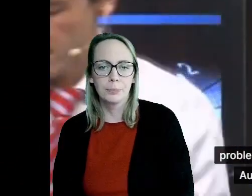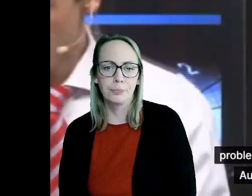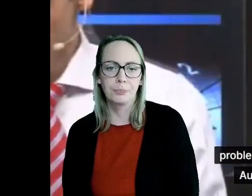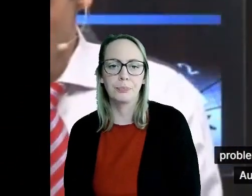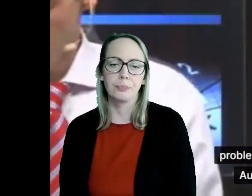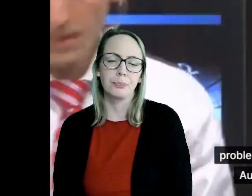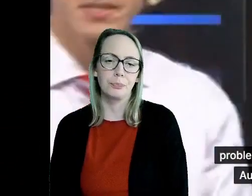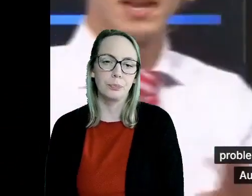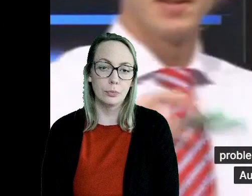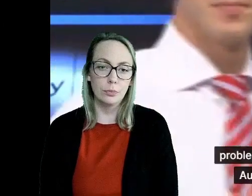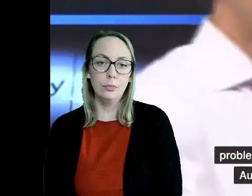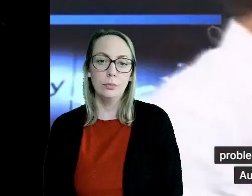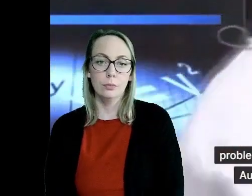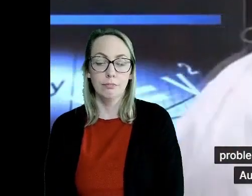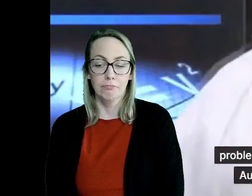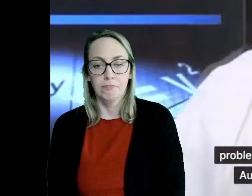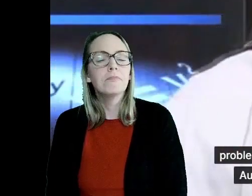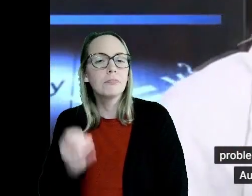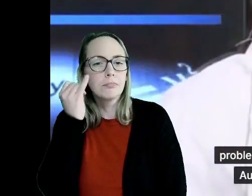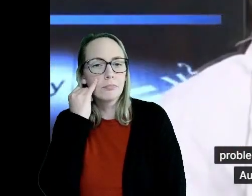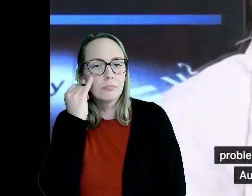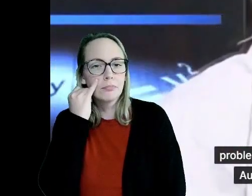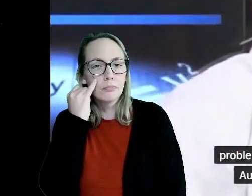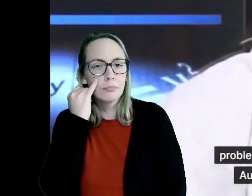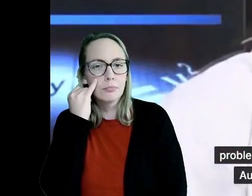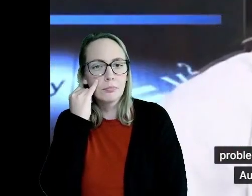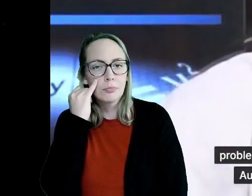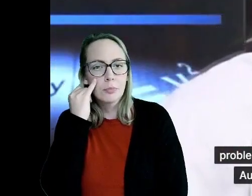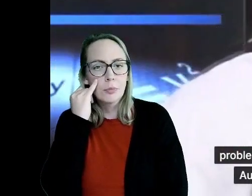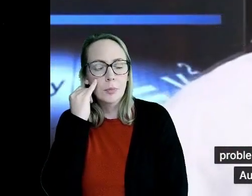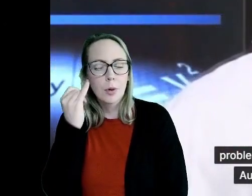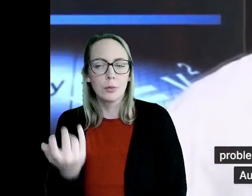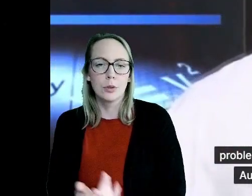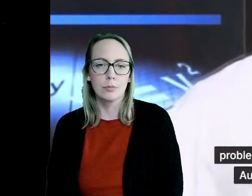Okay. Let's say the distance